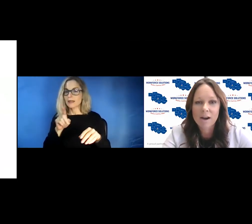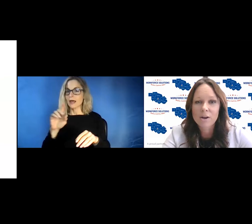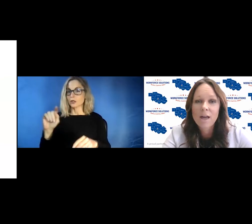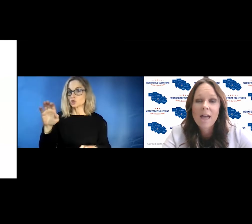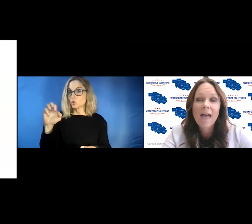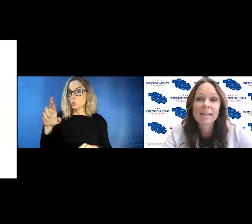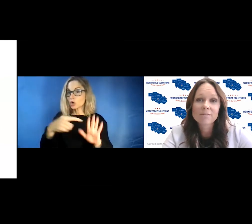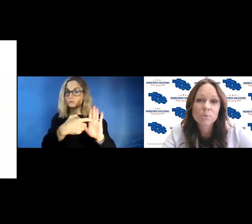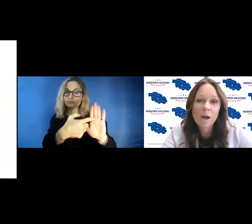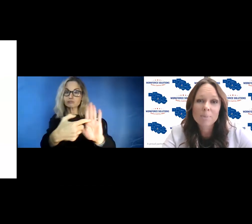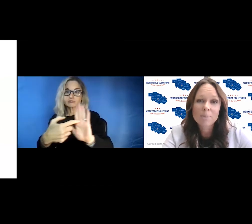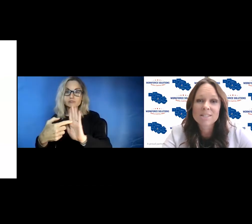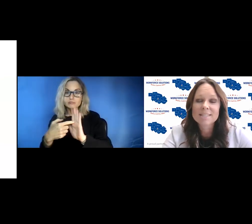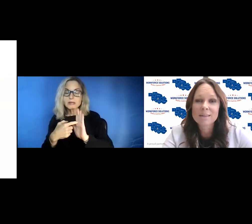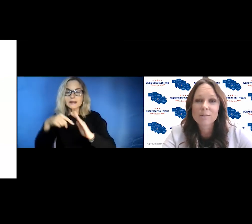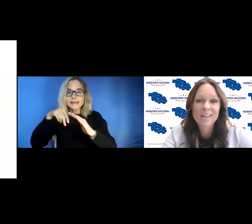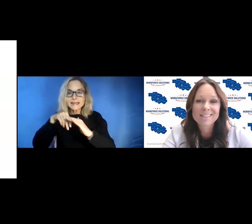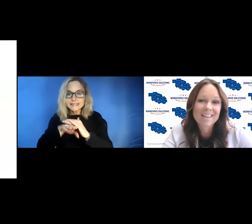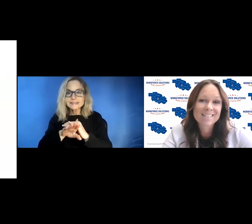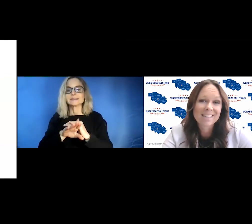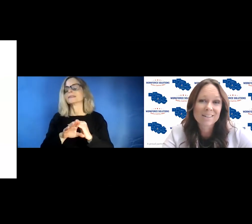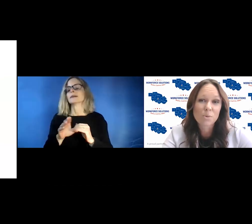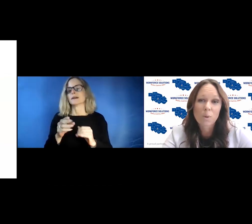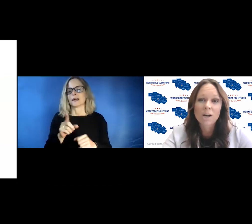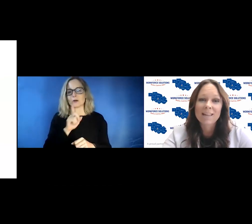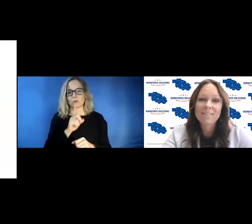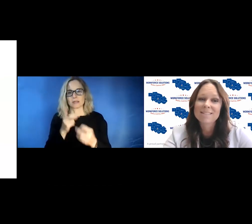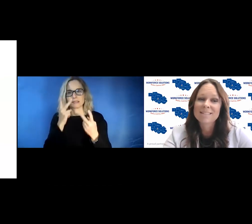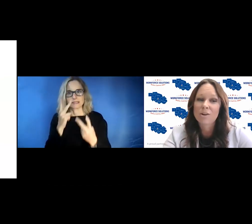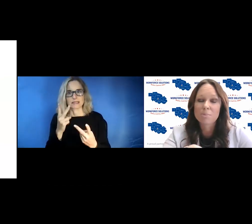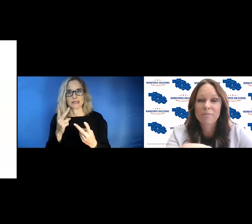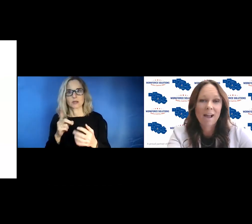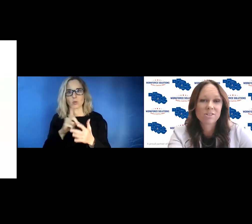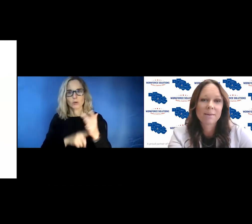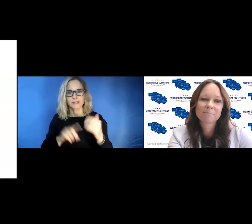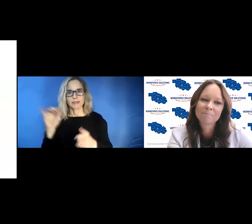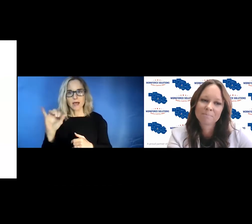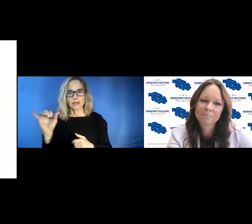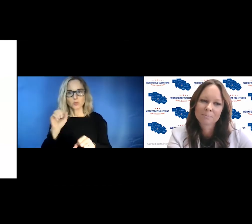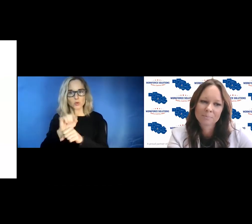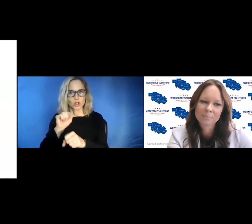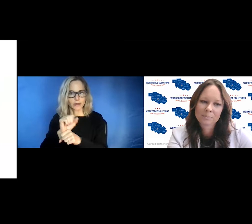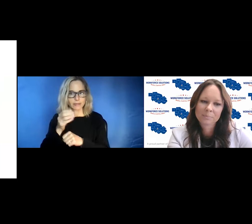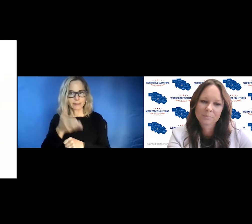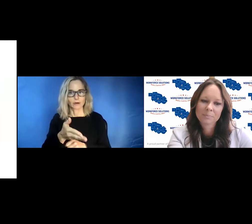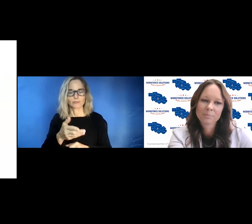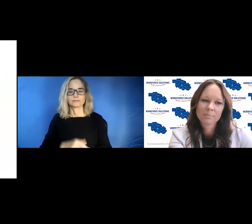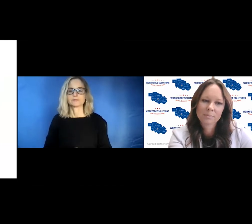in Nevada and gives you an opportunity to see what it's like to work in this incredible factory.